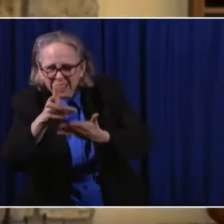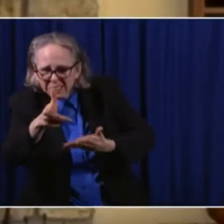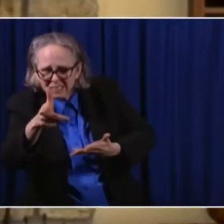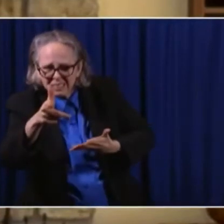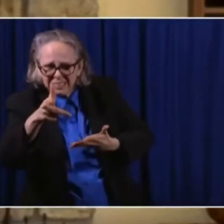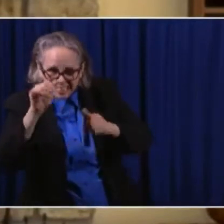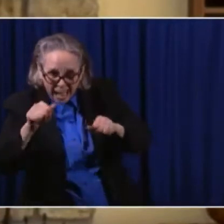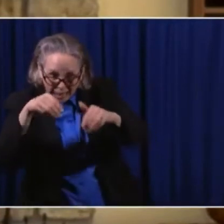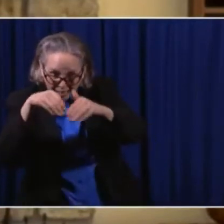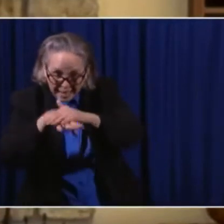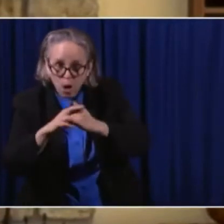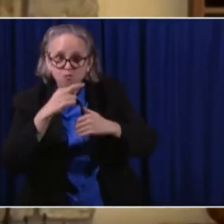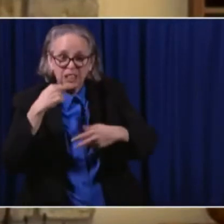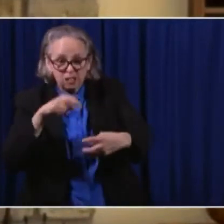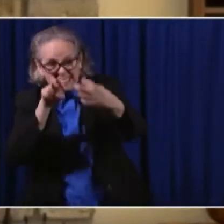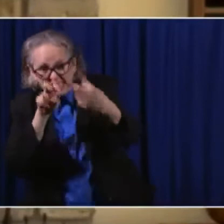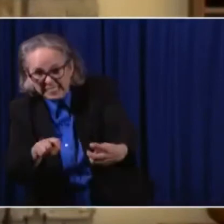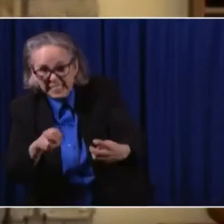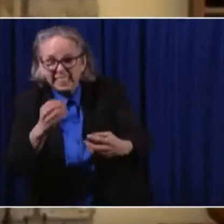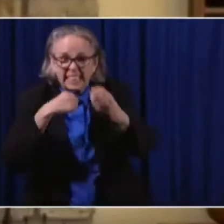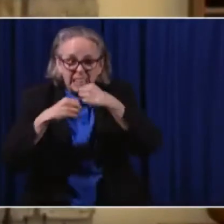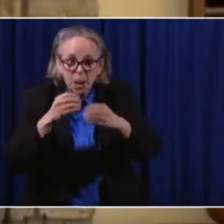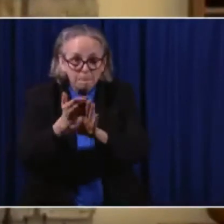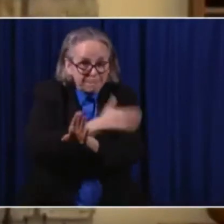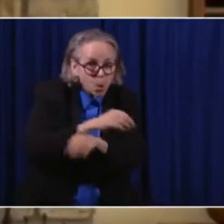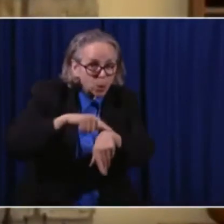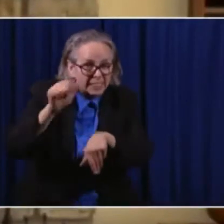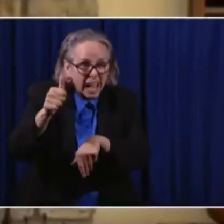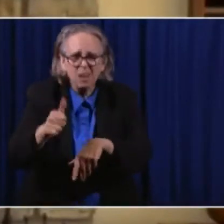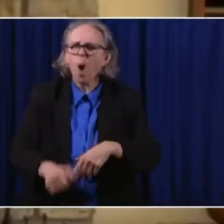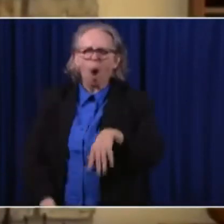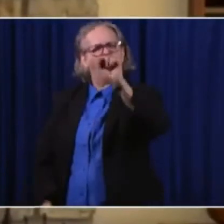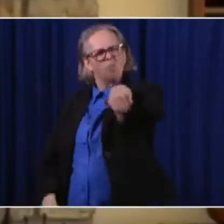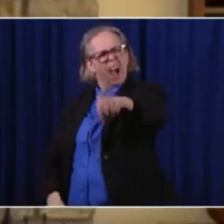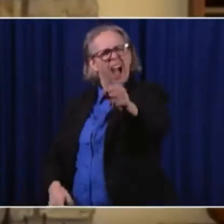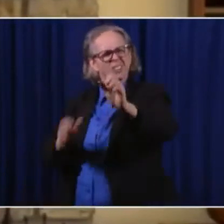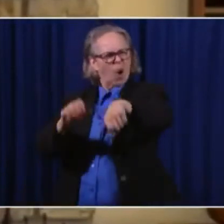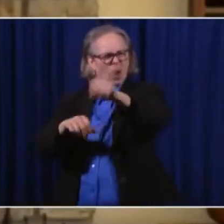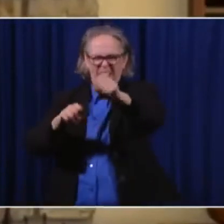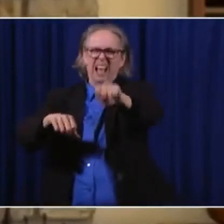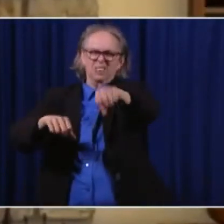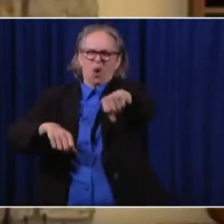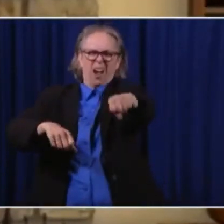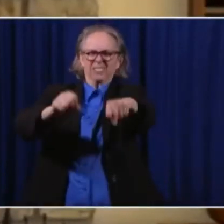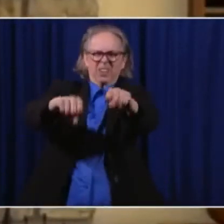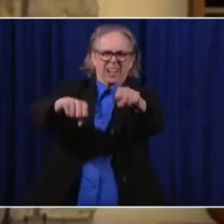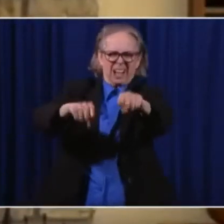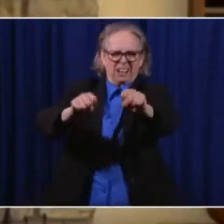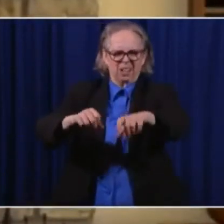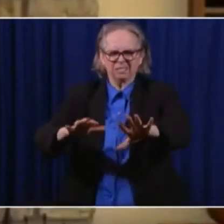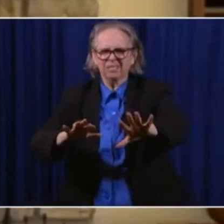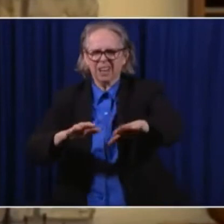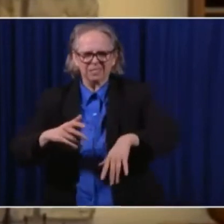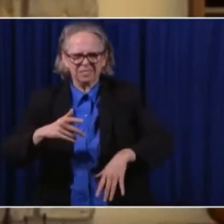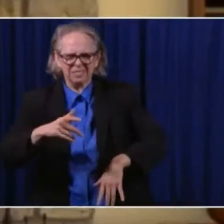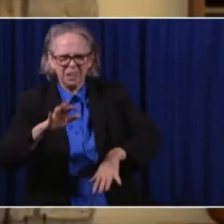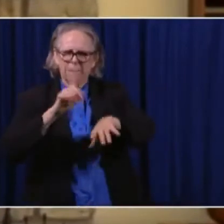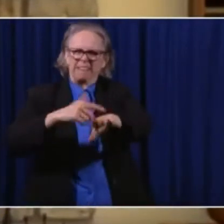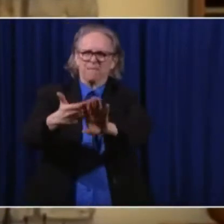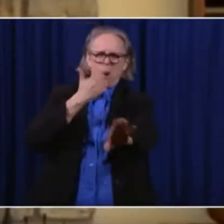prior to 10 p.m. Yeah, sure. And look, we encourage the restaurants have worked hard on